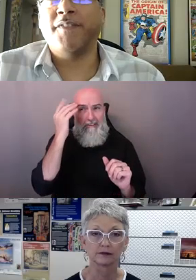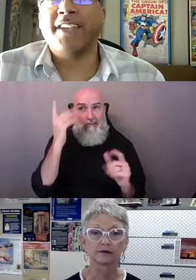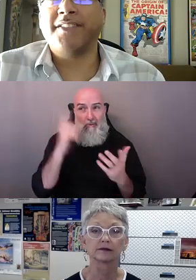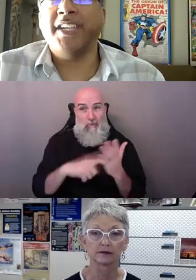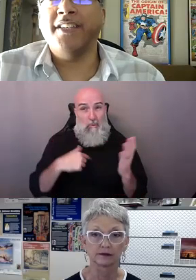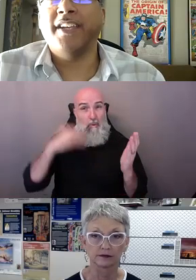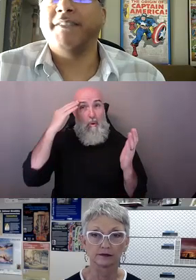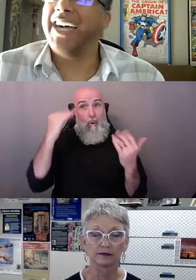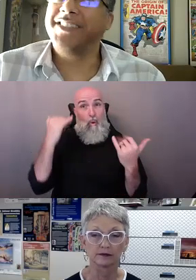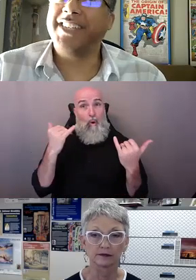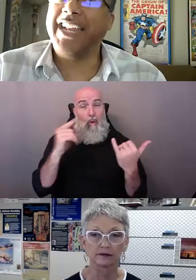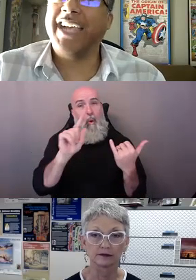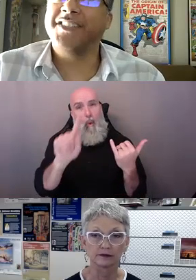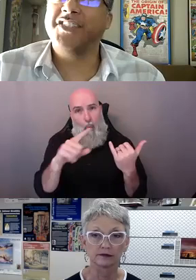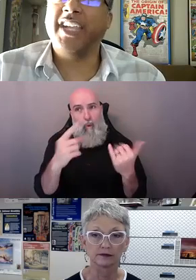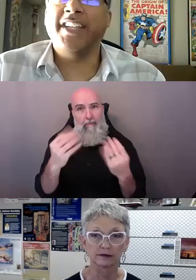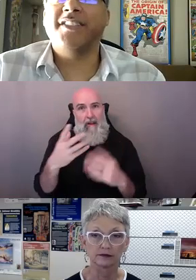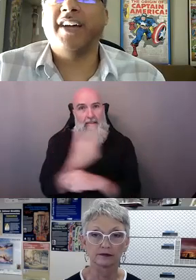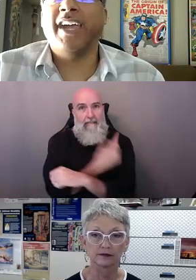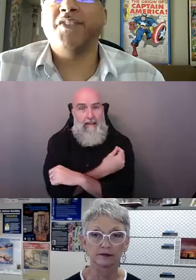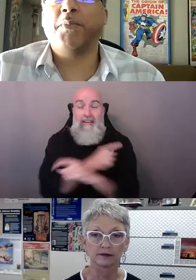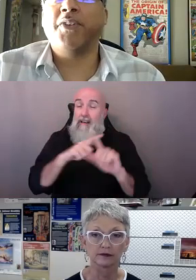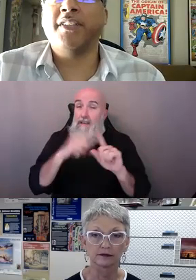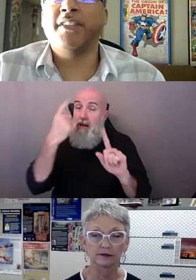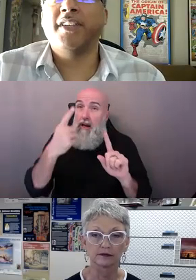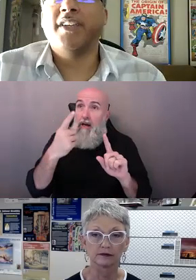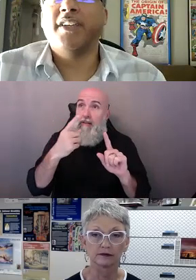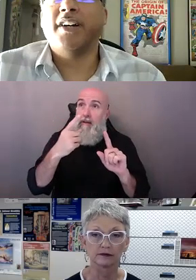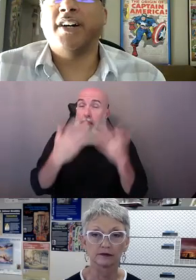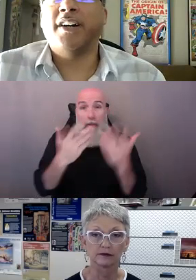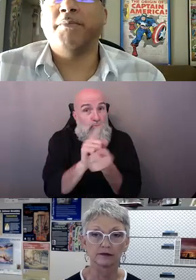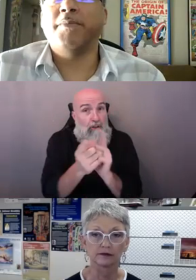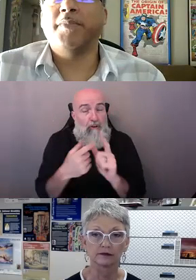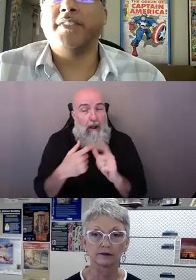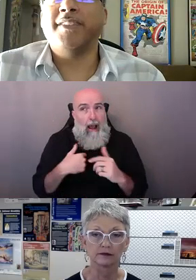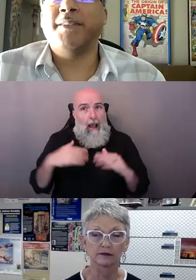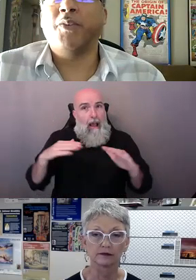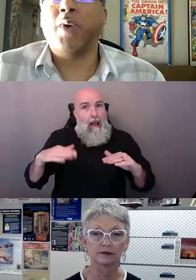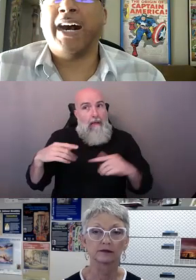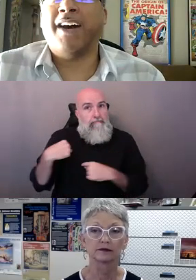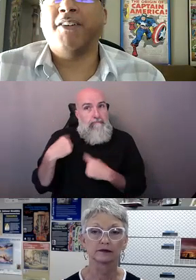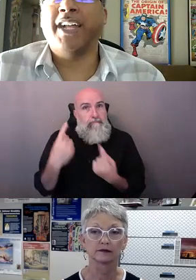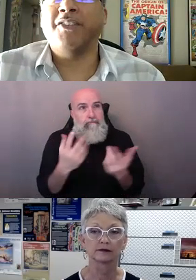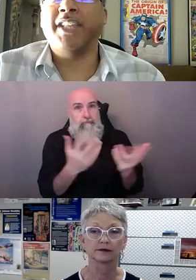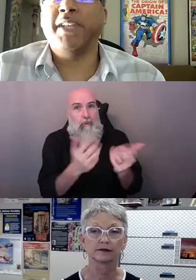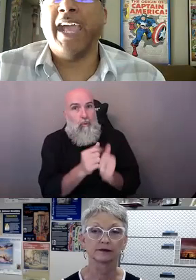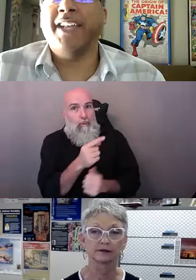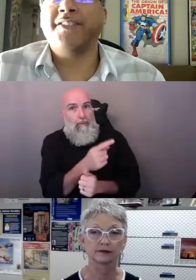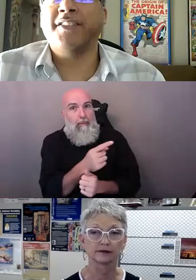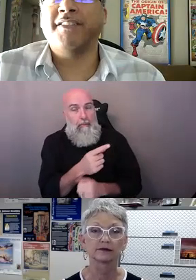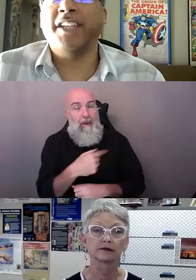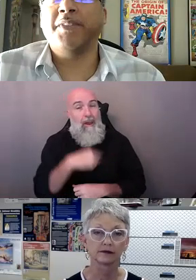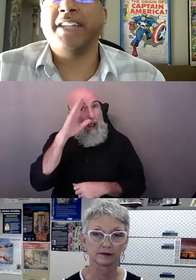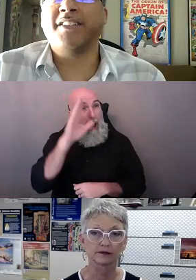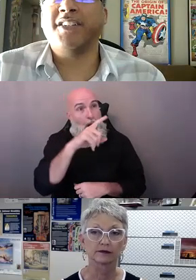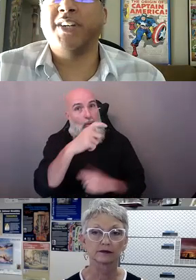doing a vaccine. Not to say that hasn't changed. I haven't spoken to them in a while, and I know they've been adding some